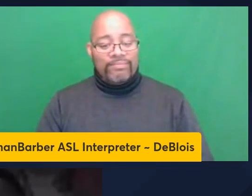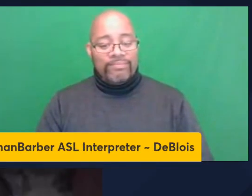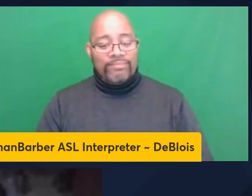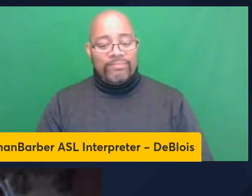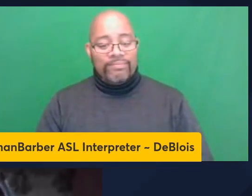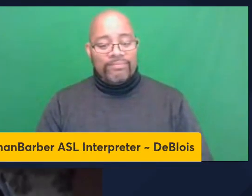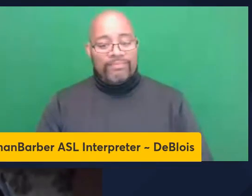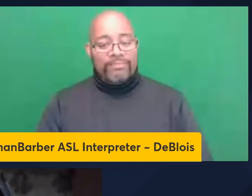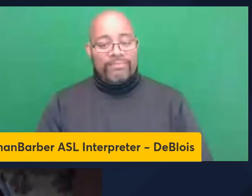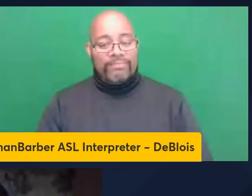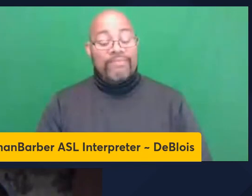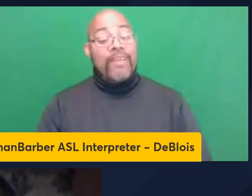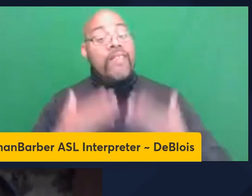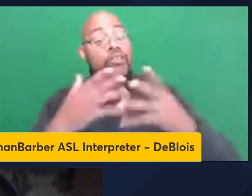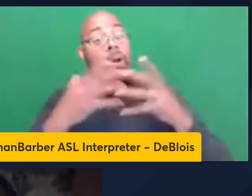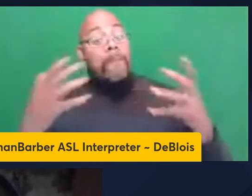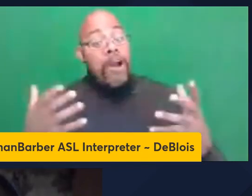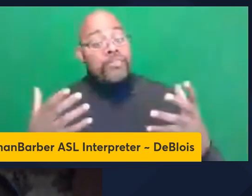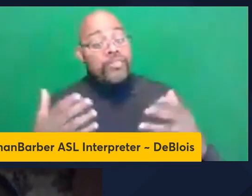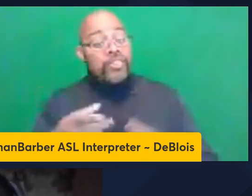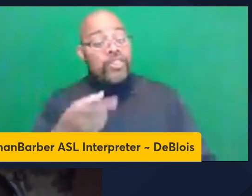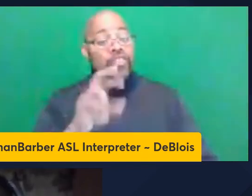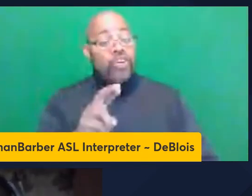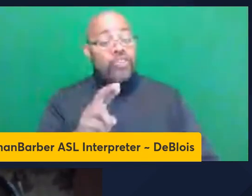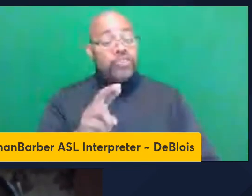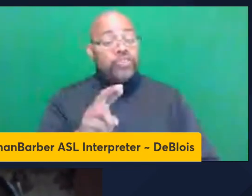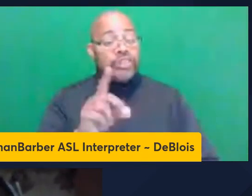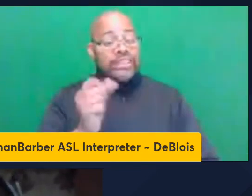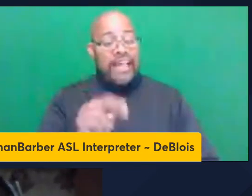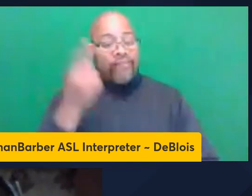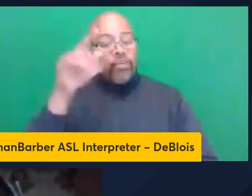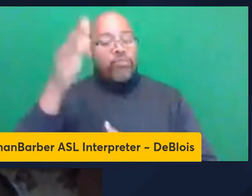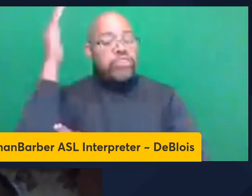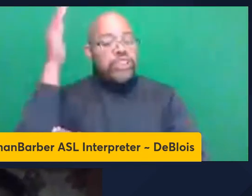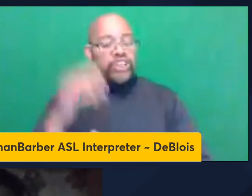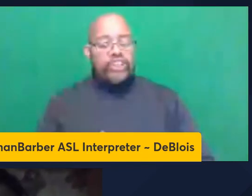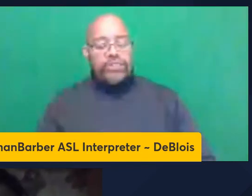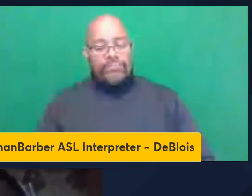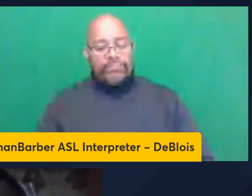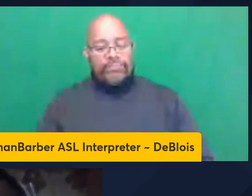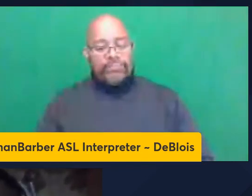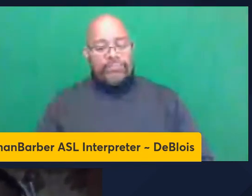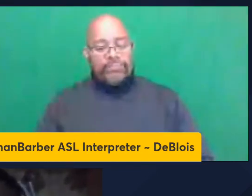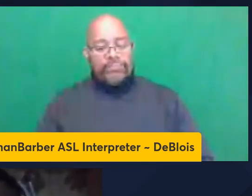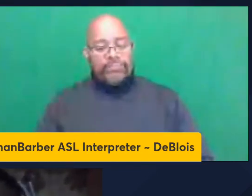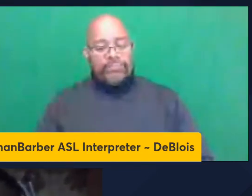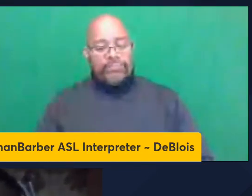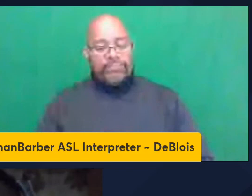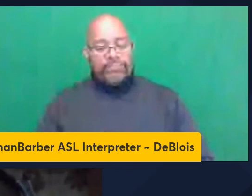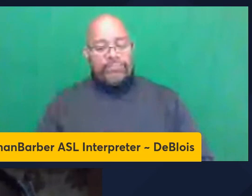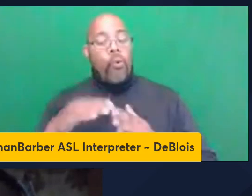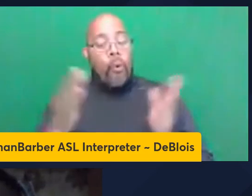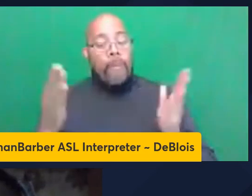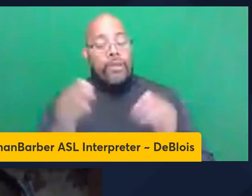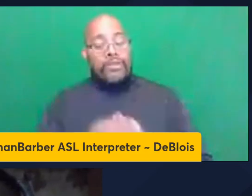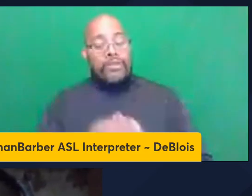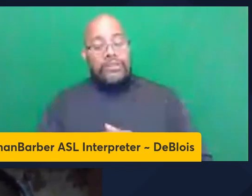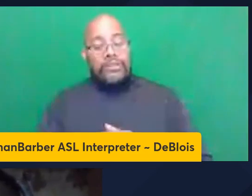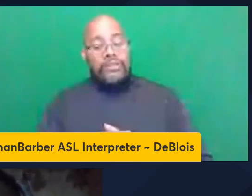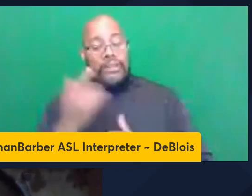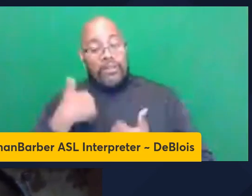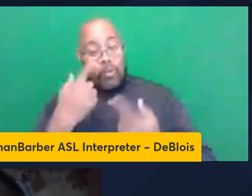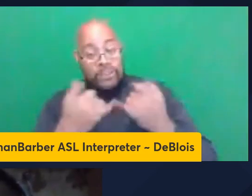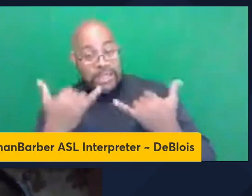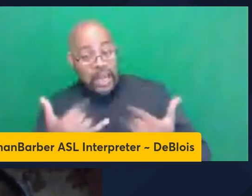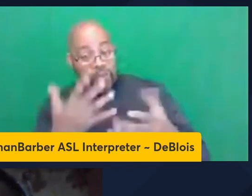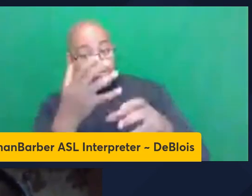Thank you so much, Dr. Dan, for your presentation. We'll we'll receive questions now from our